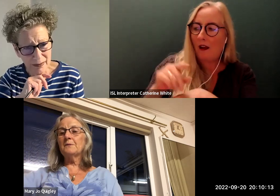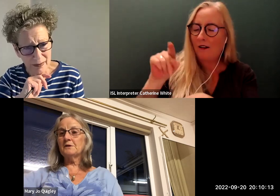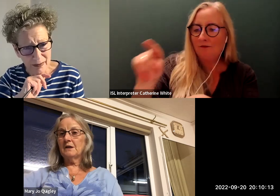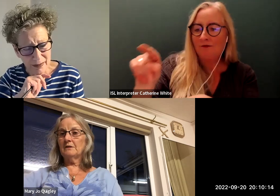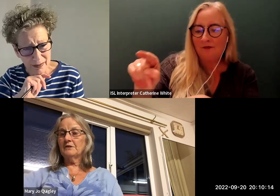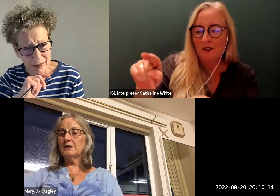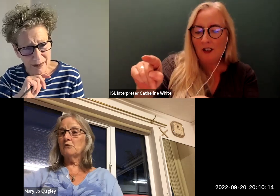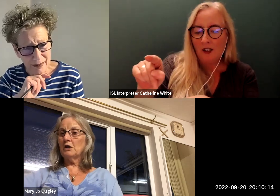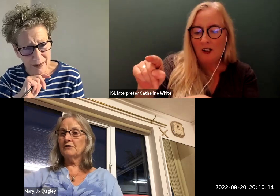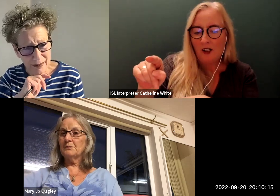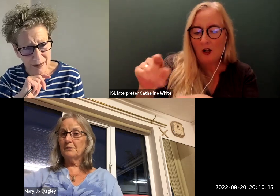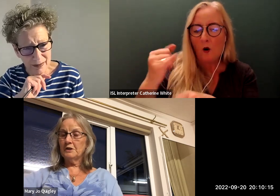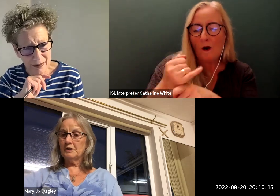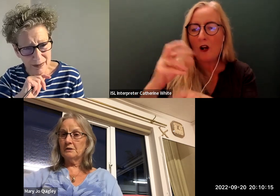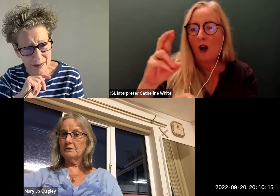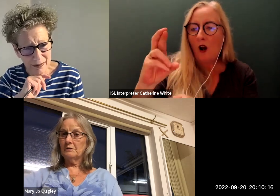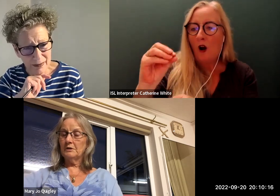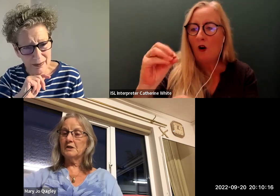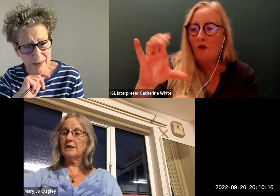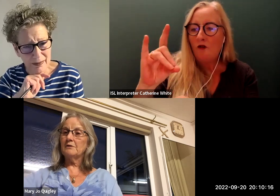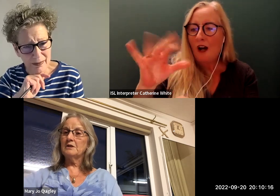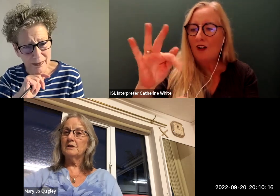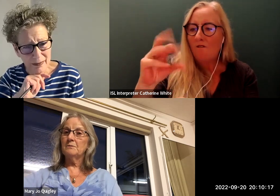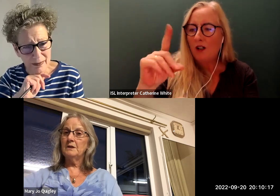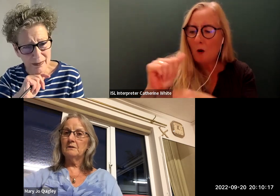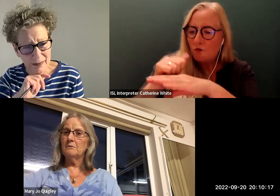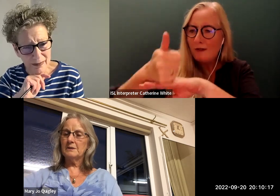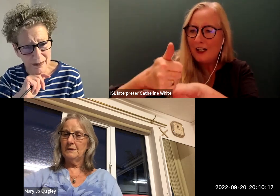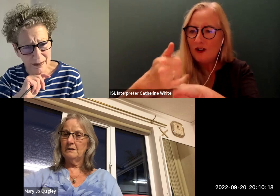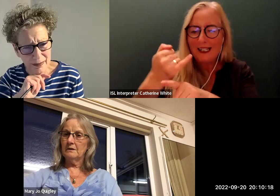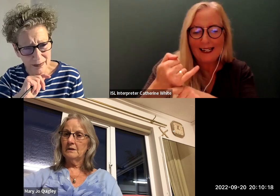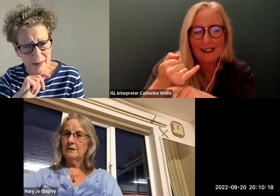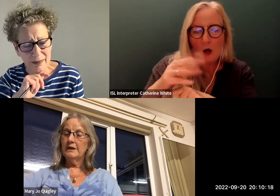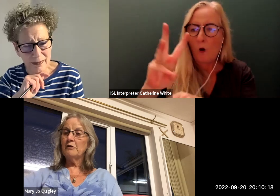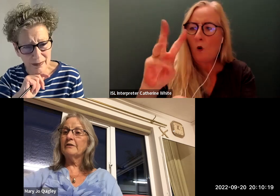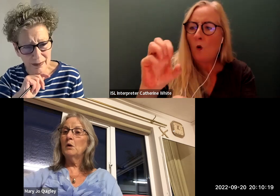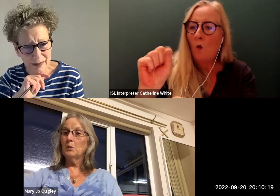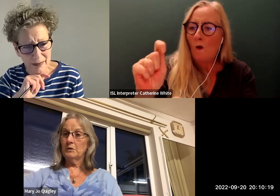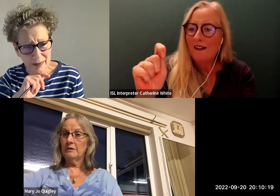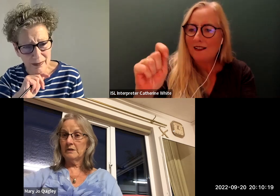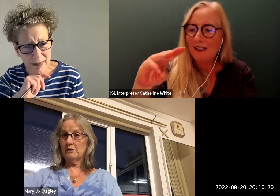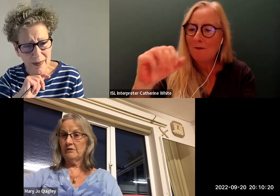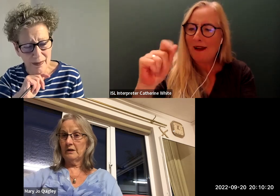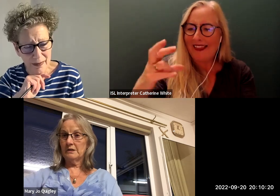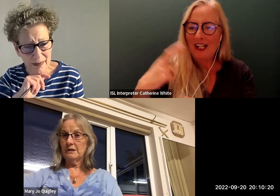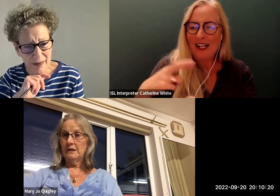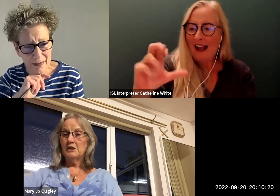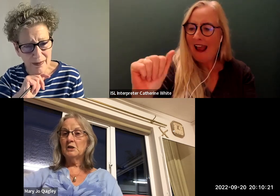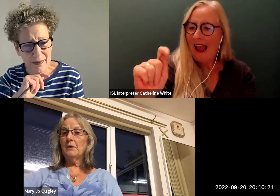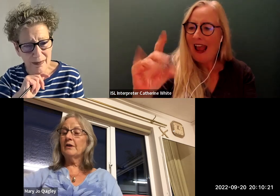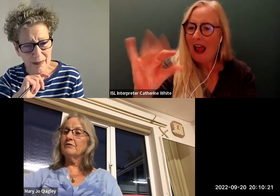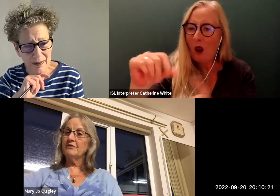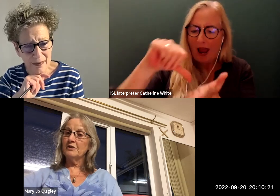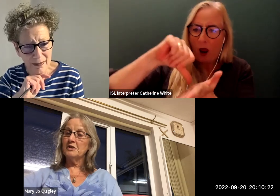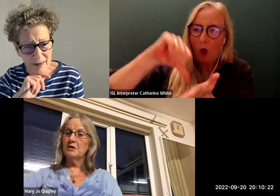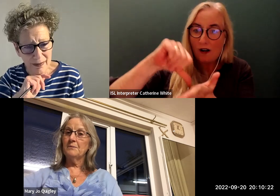the Mercy Convent in Rochford Bridge, which is in County Westmeath, near Athlone in the centre of Ireland. She